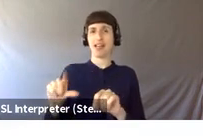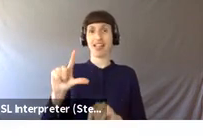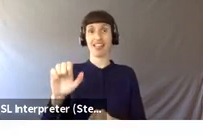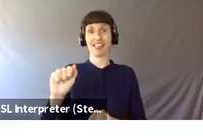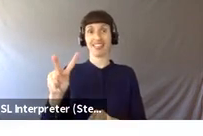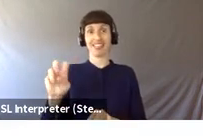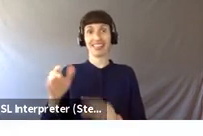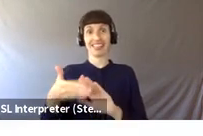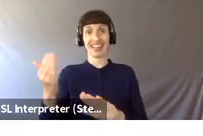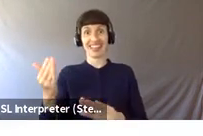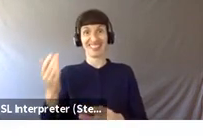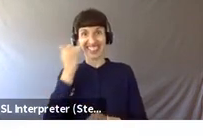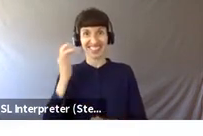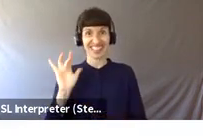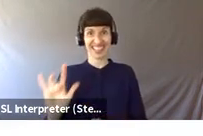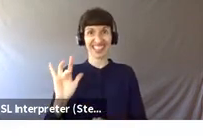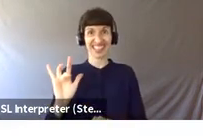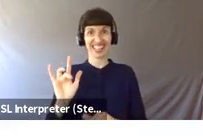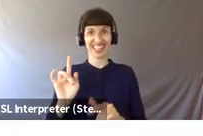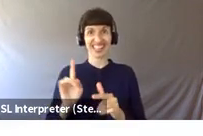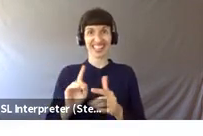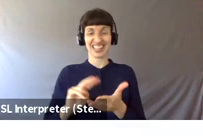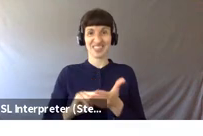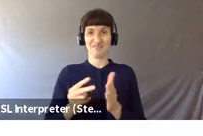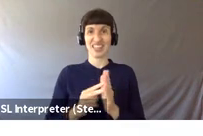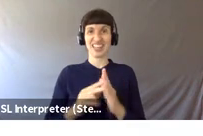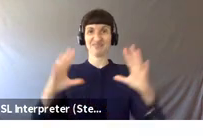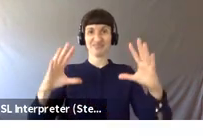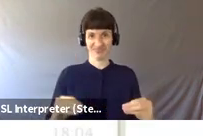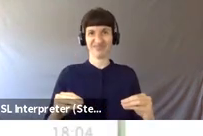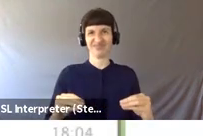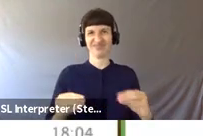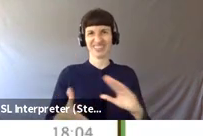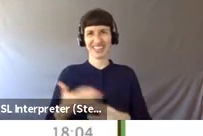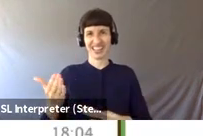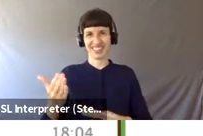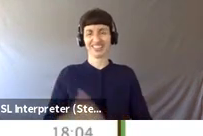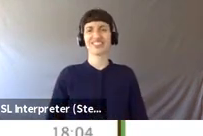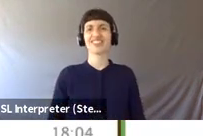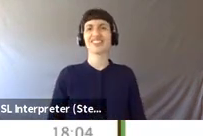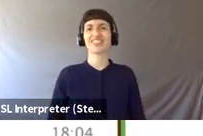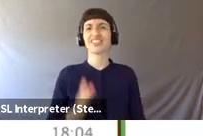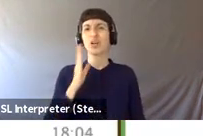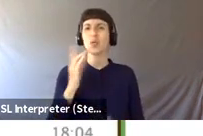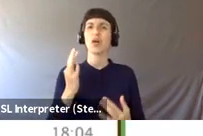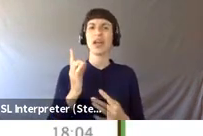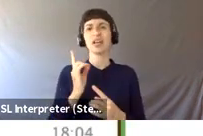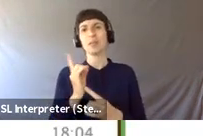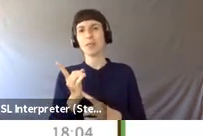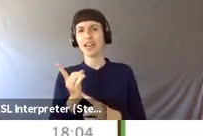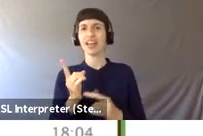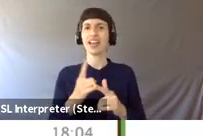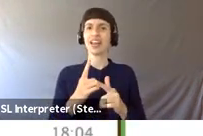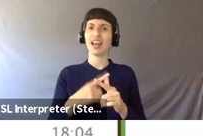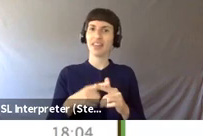from your side. We'll wait a moment longer and then we'll do our welcome notices and then we're going to dive